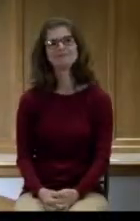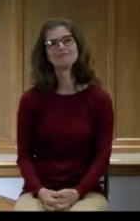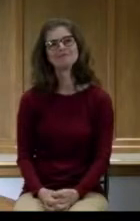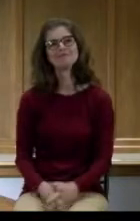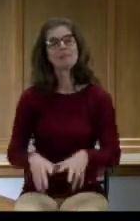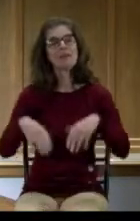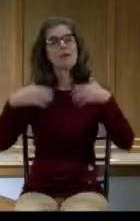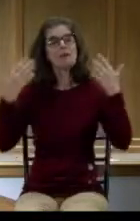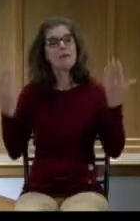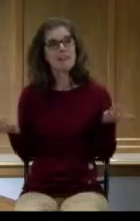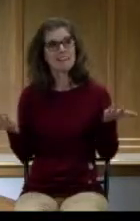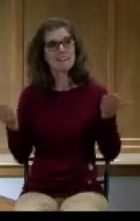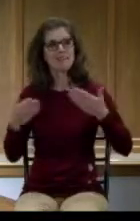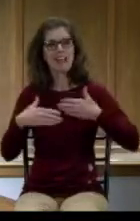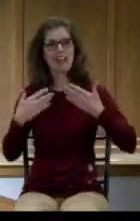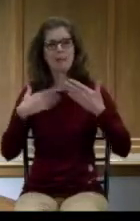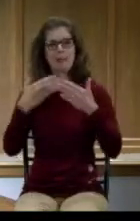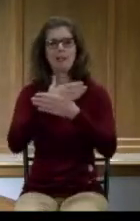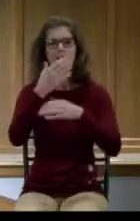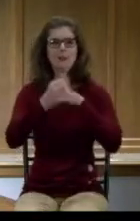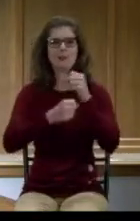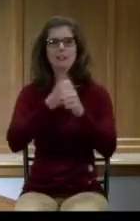Well, Happy New Year, everybody.